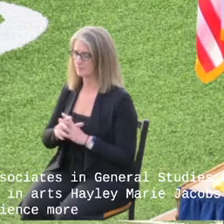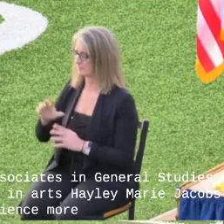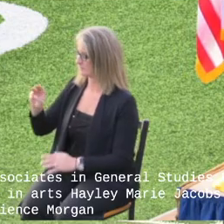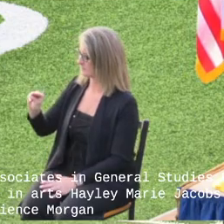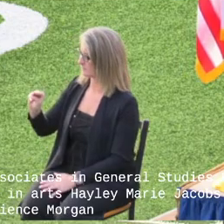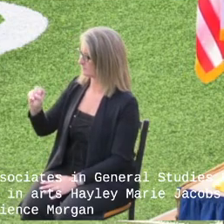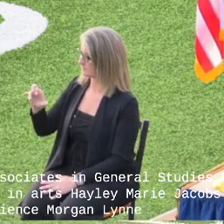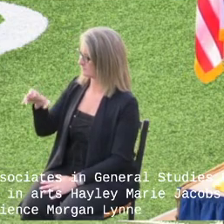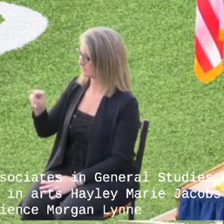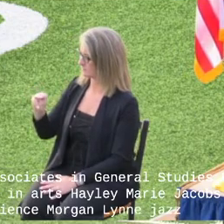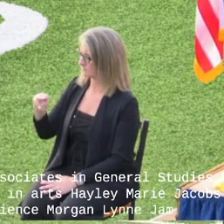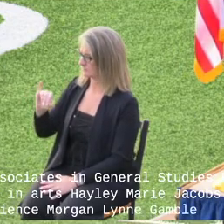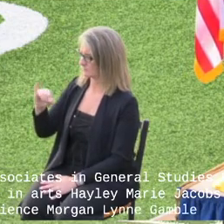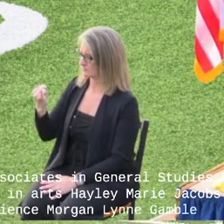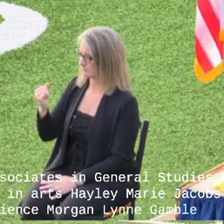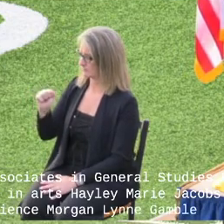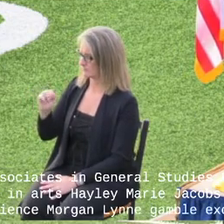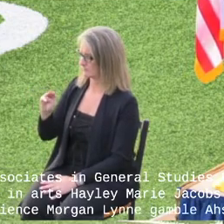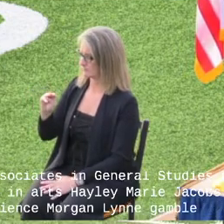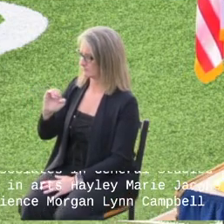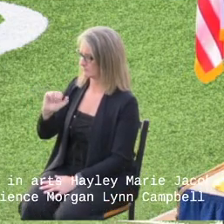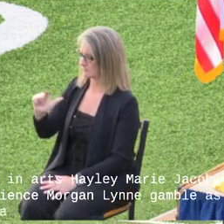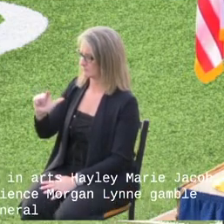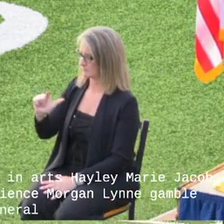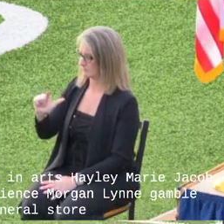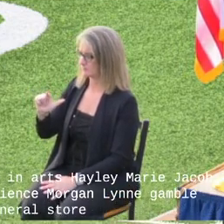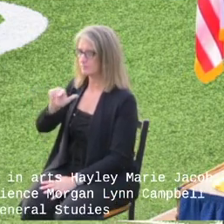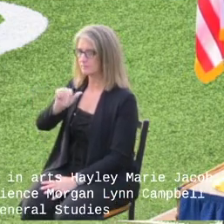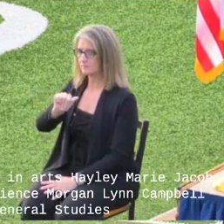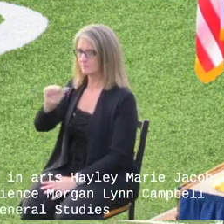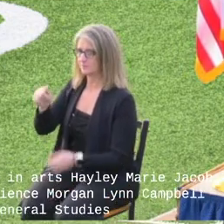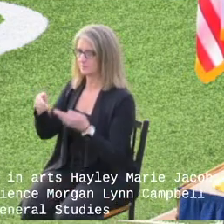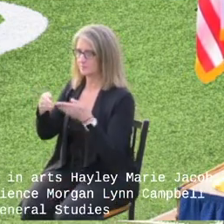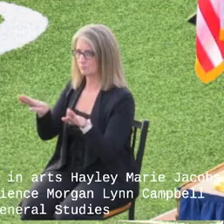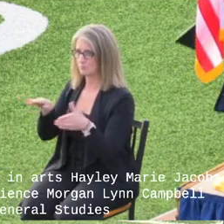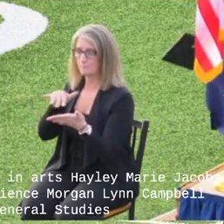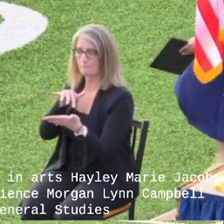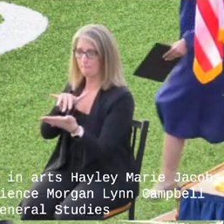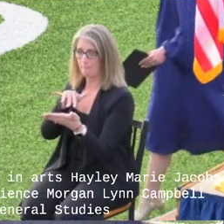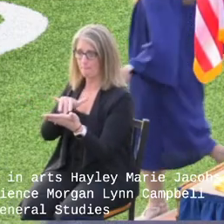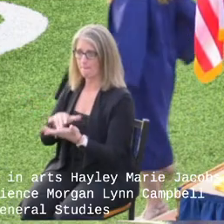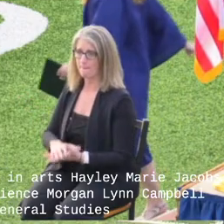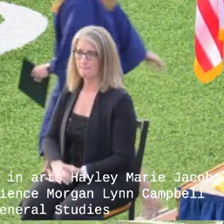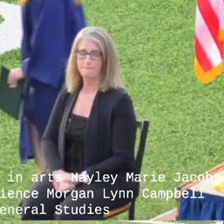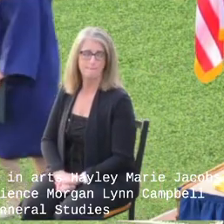Morgan Lynn Jamble, Associate in General Studies.